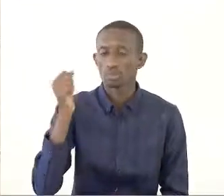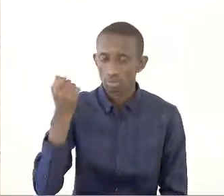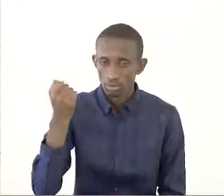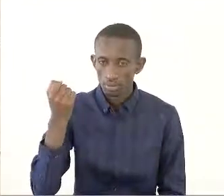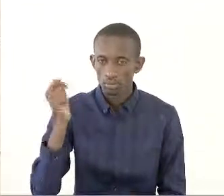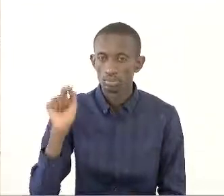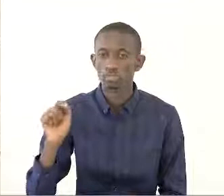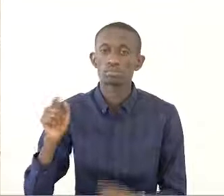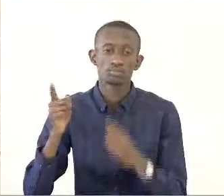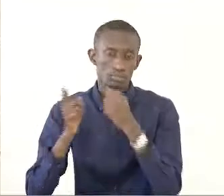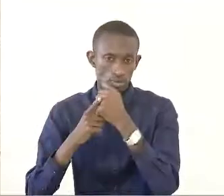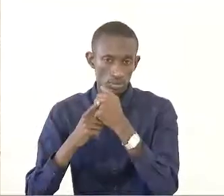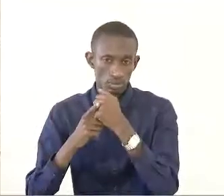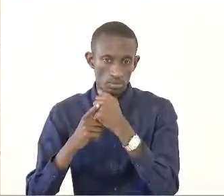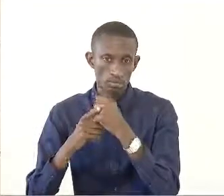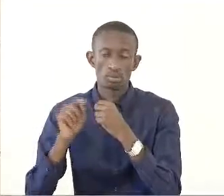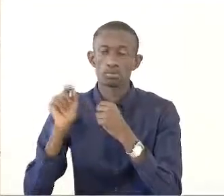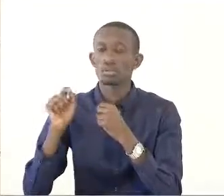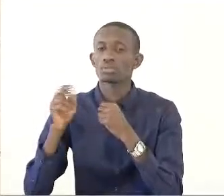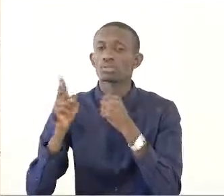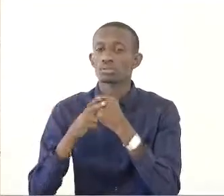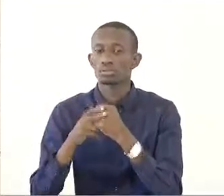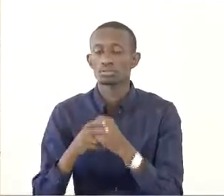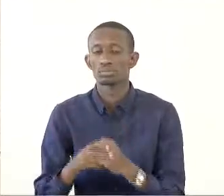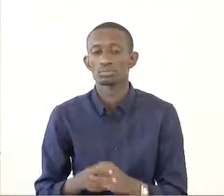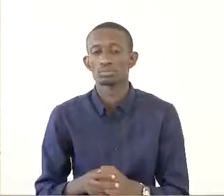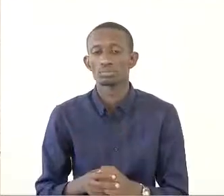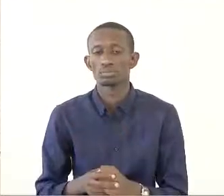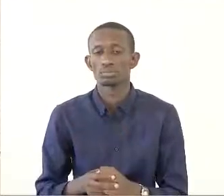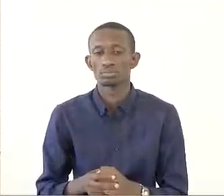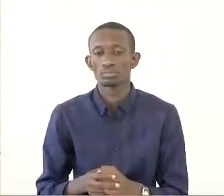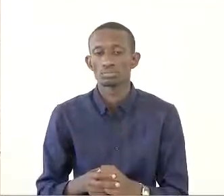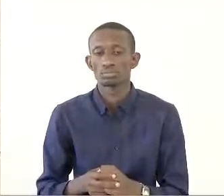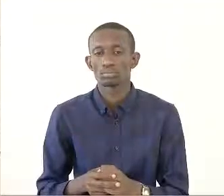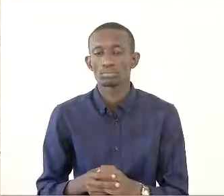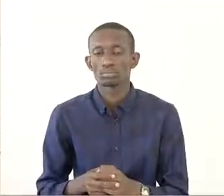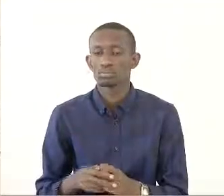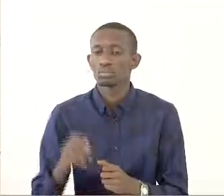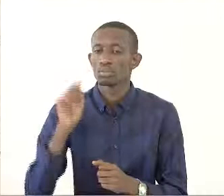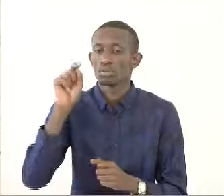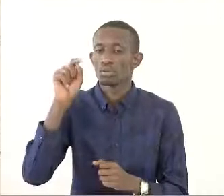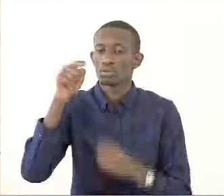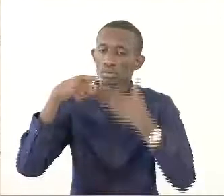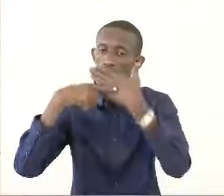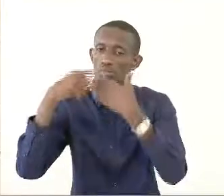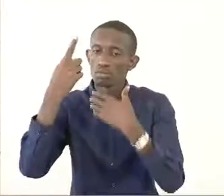5, then 6, 7 over here. We have kind of negative 1 here.